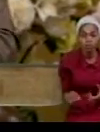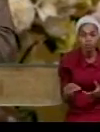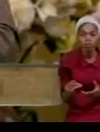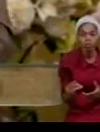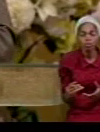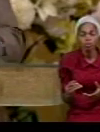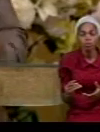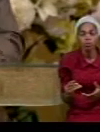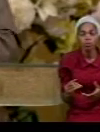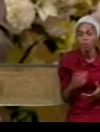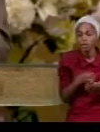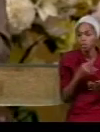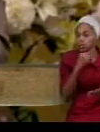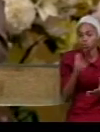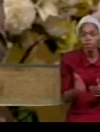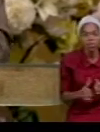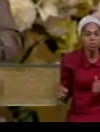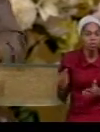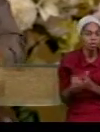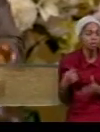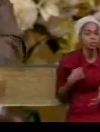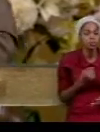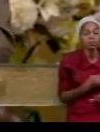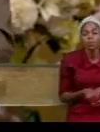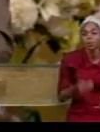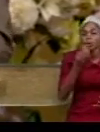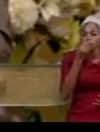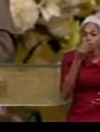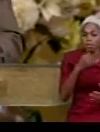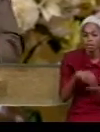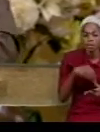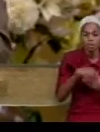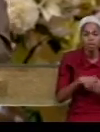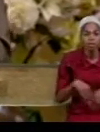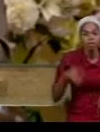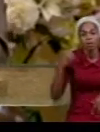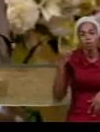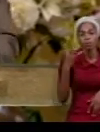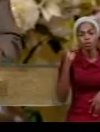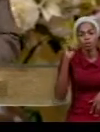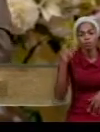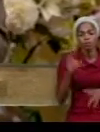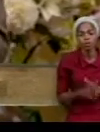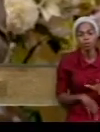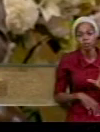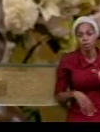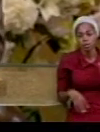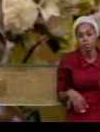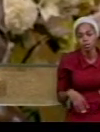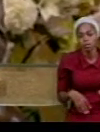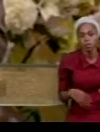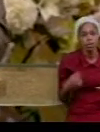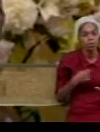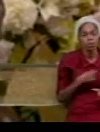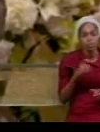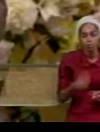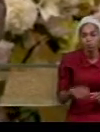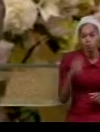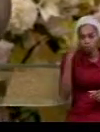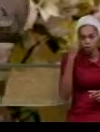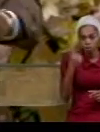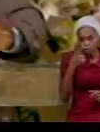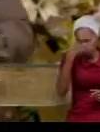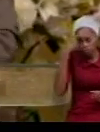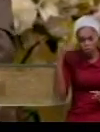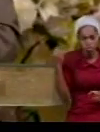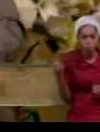consume. The Bible tells us in the book of 1 Corinthians chapter 6, we must understand that, because many people will